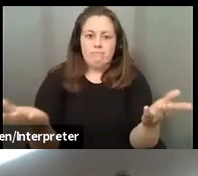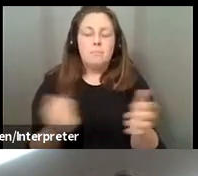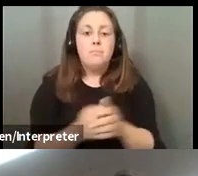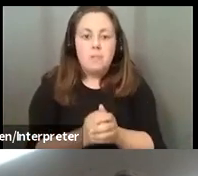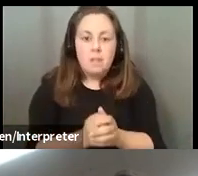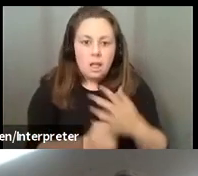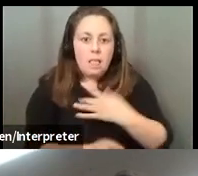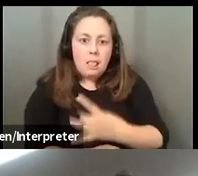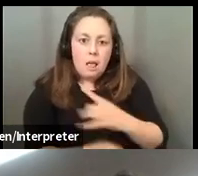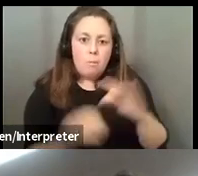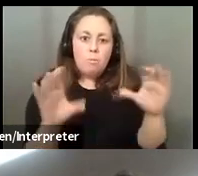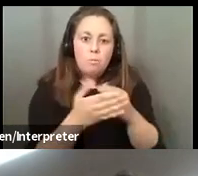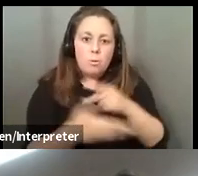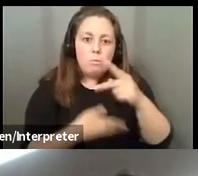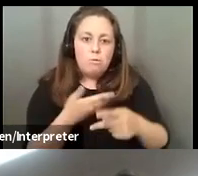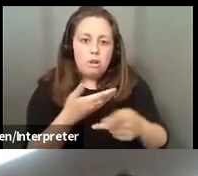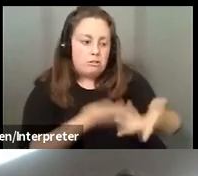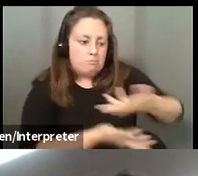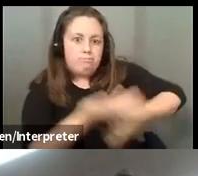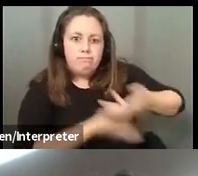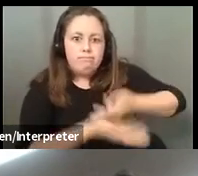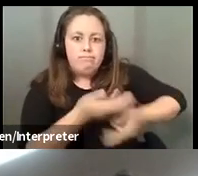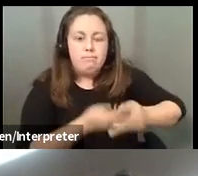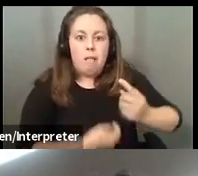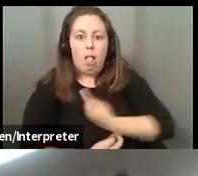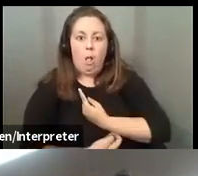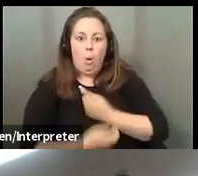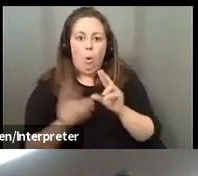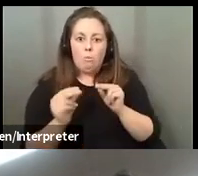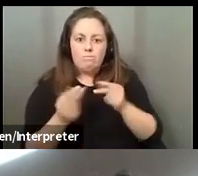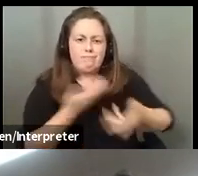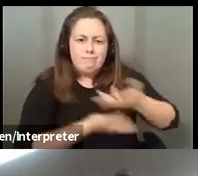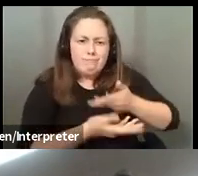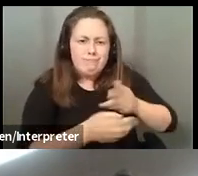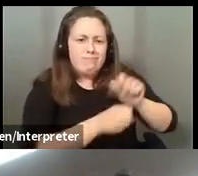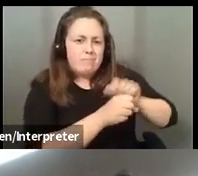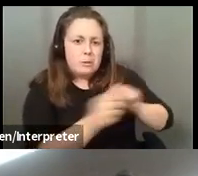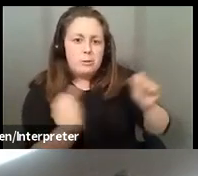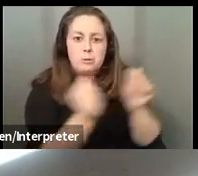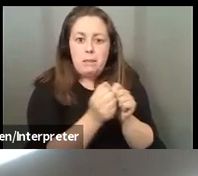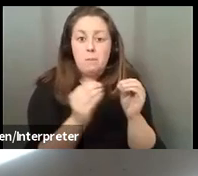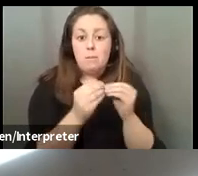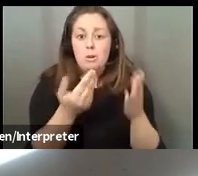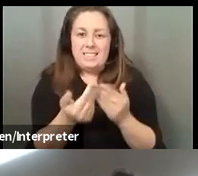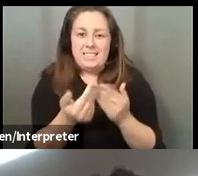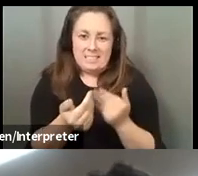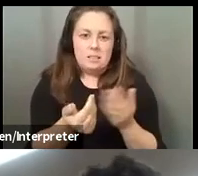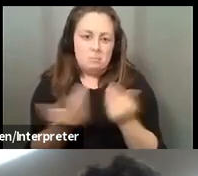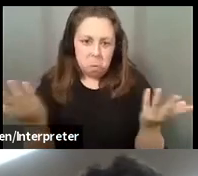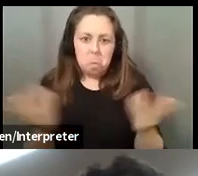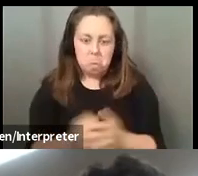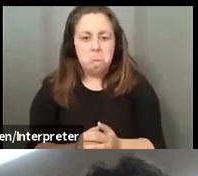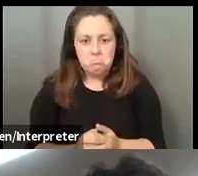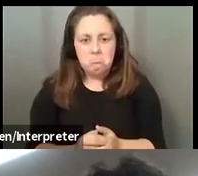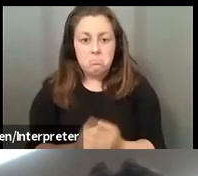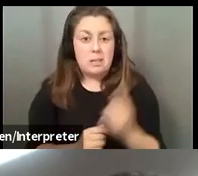They said it's nice to not have to do so much work alone on my own. And it makes it easier to learn since I'm back.